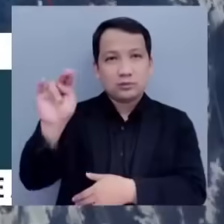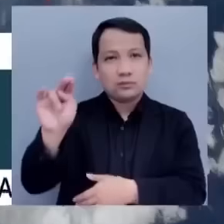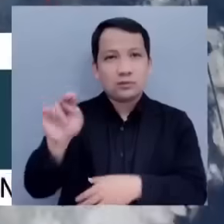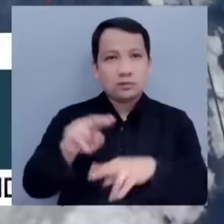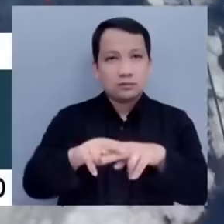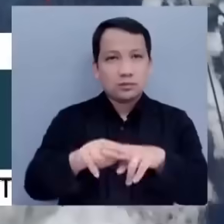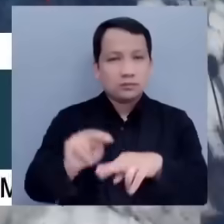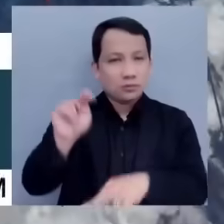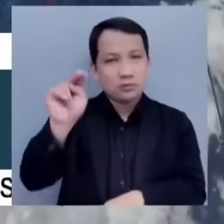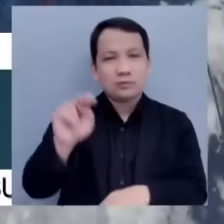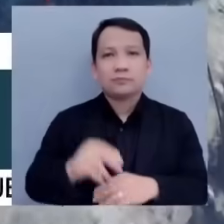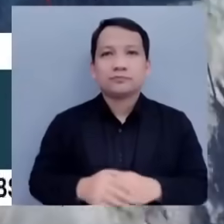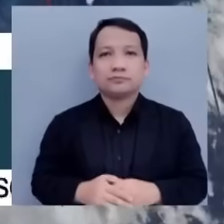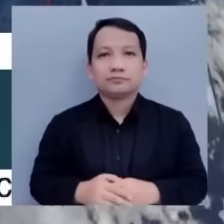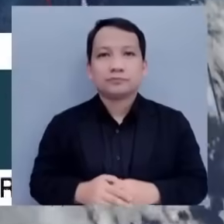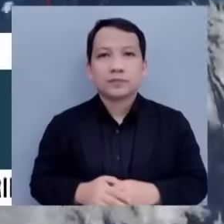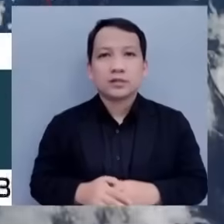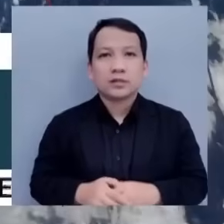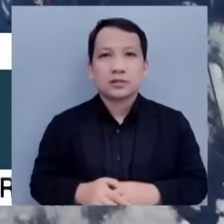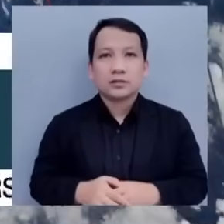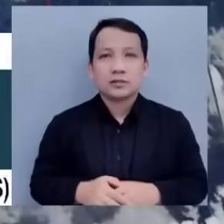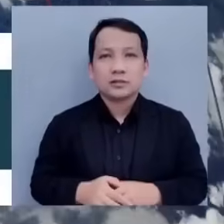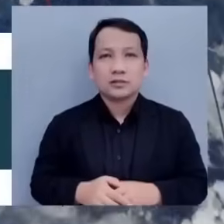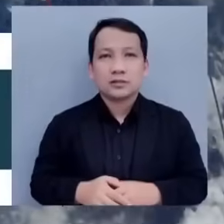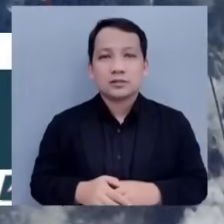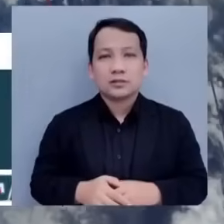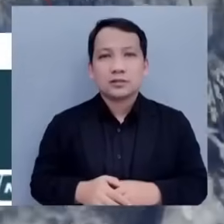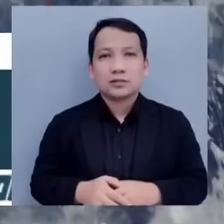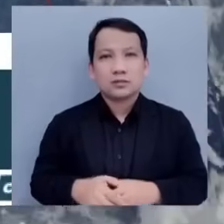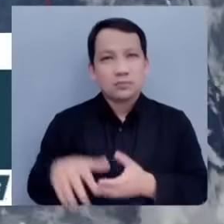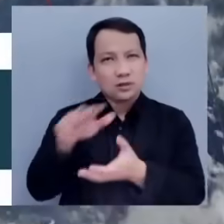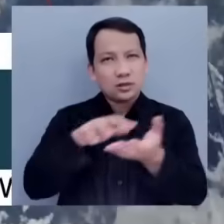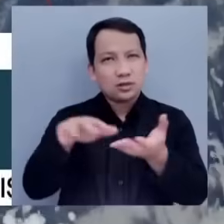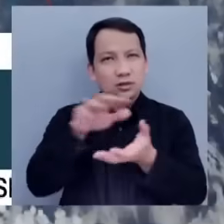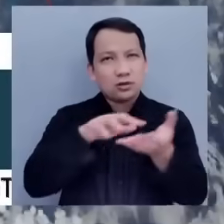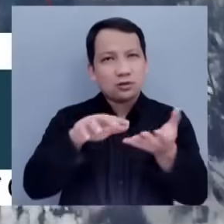Pangasinan. Meanwhile, cloudy skies with